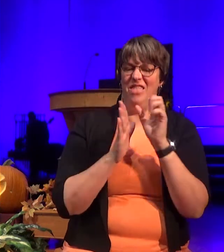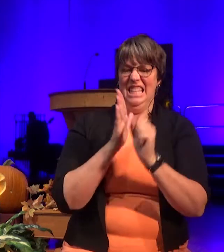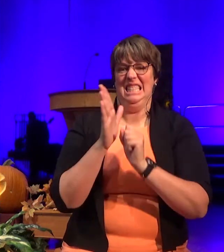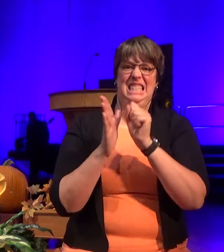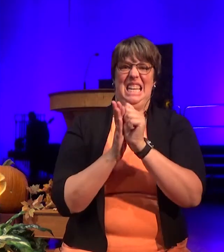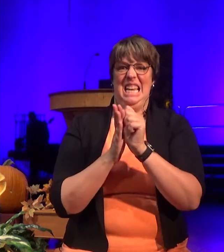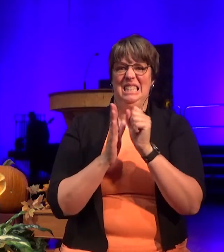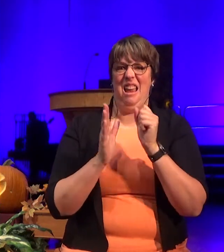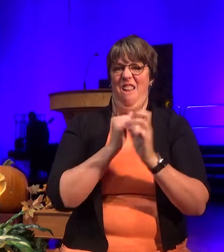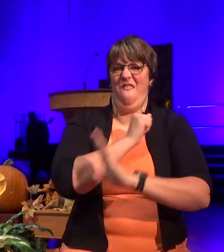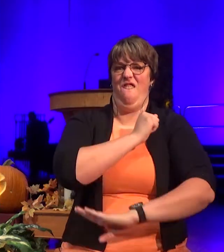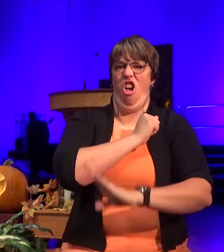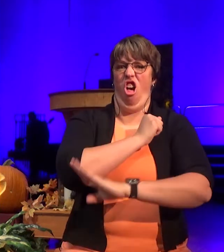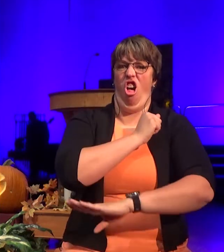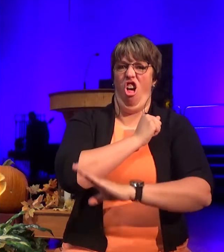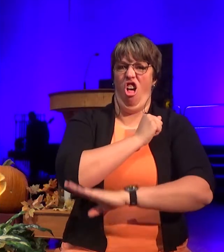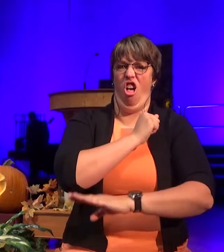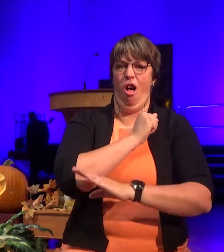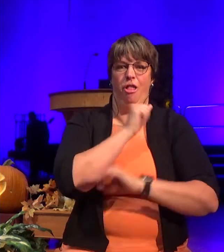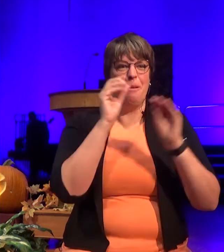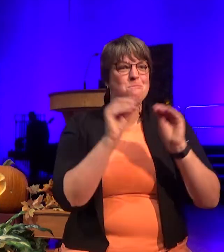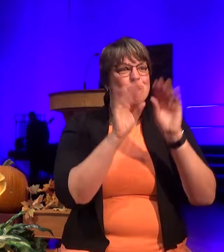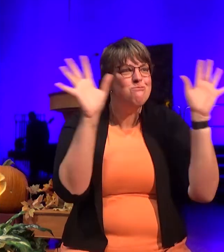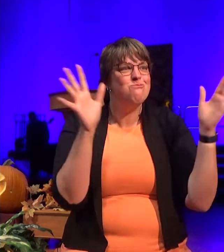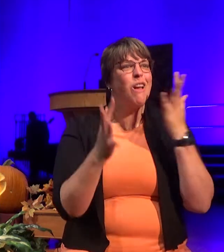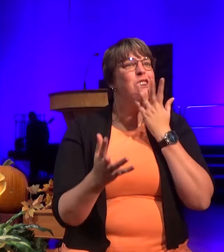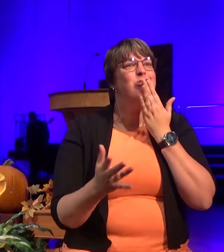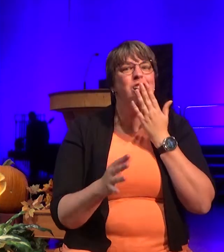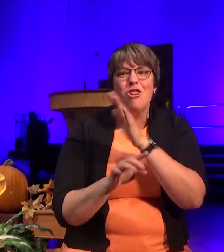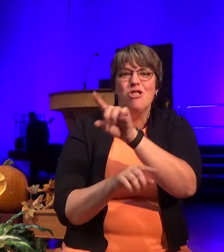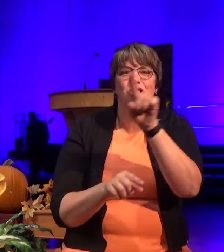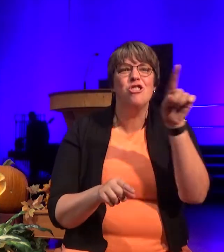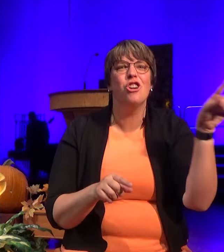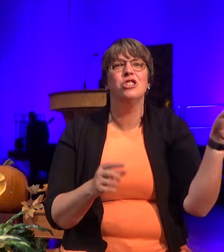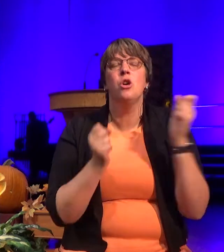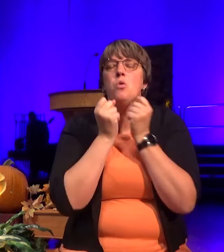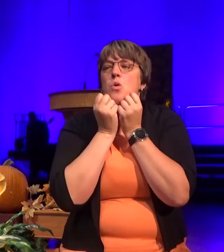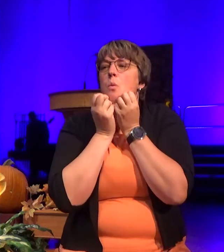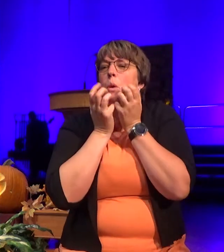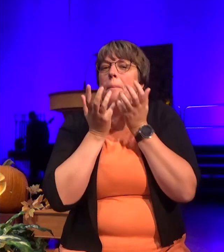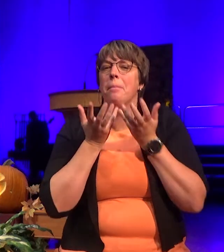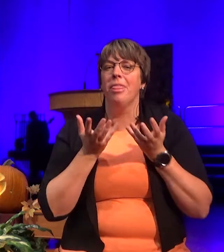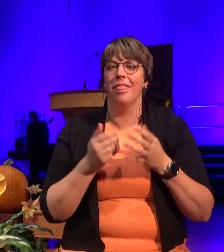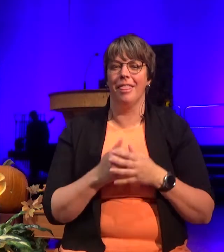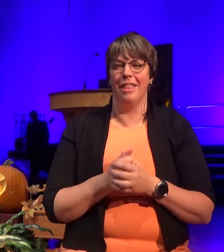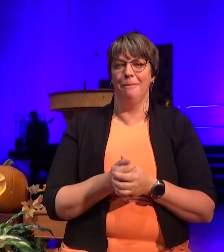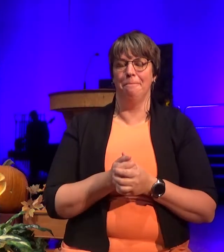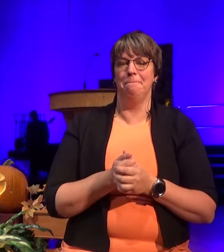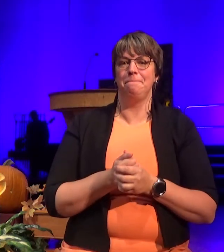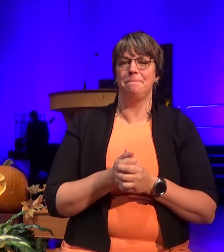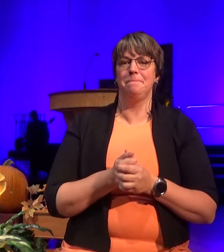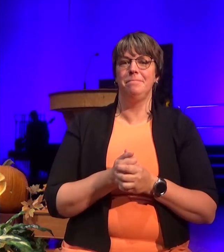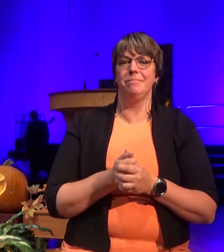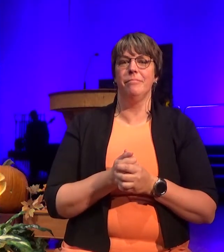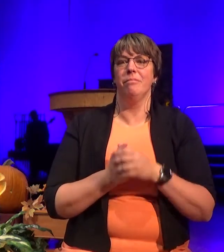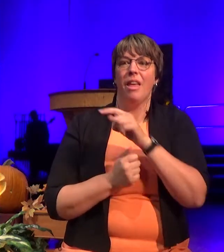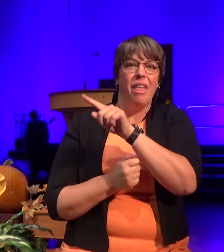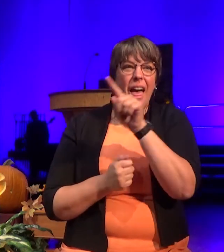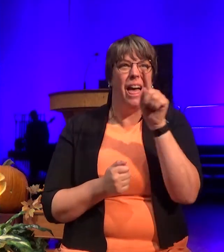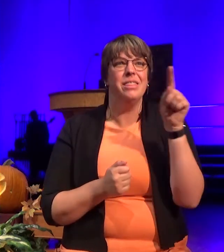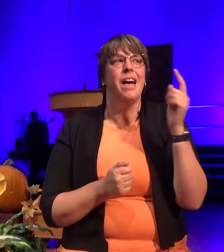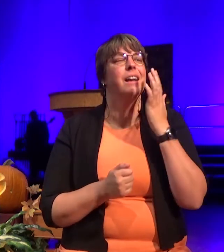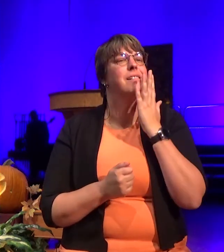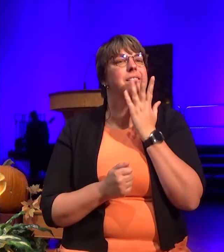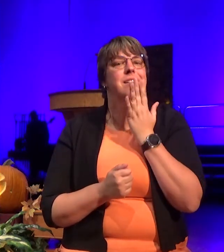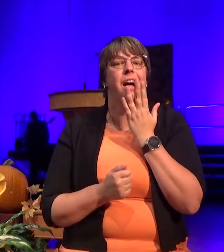of the colors, the radiance of the colors, the warmth of the colors, that these colors do just